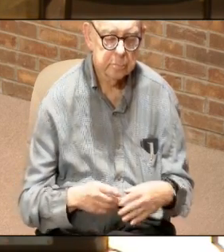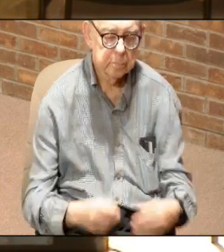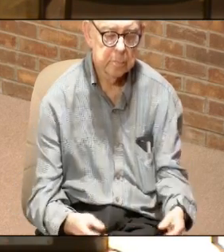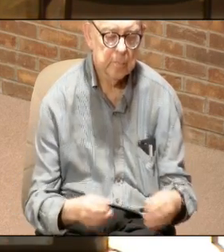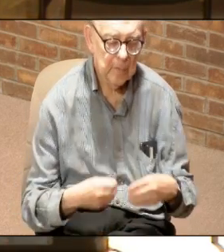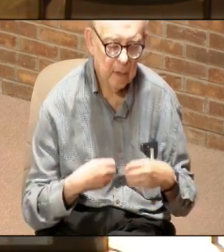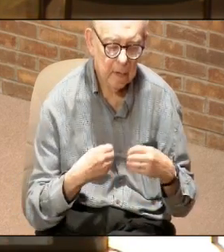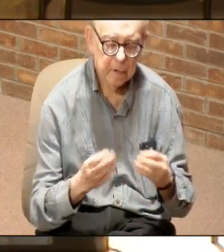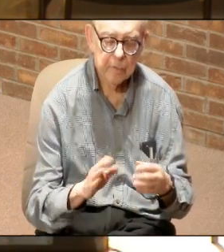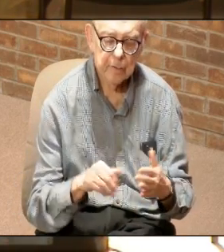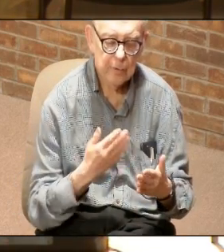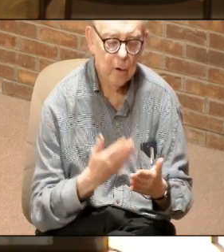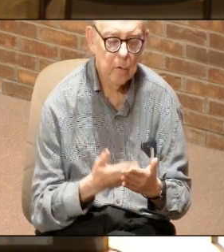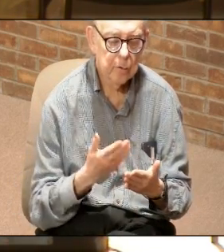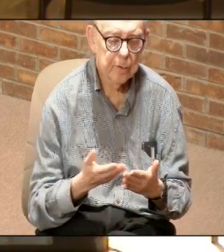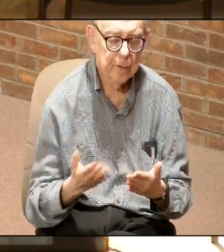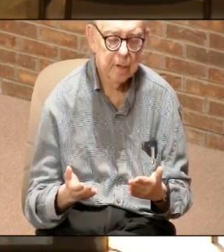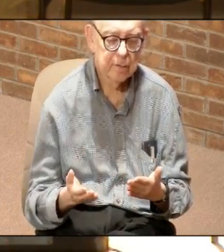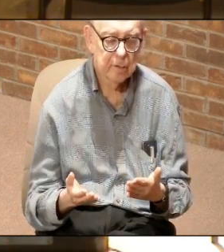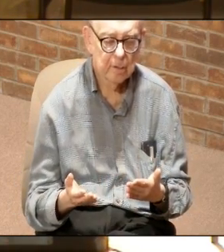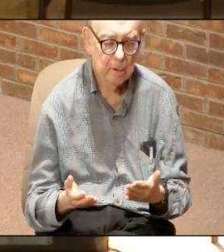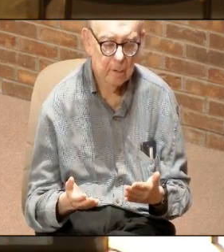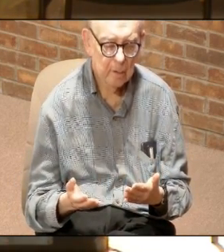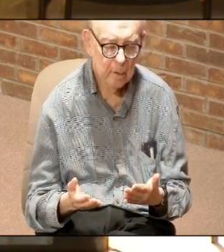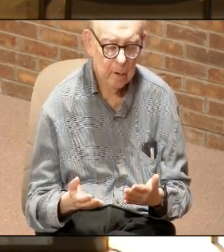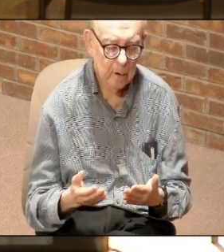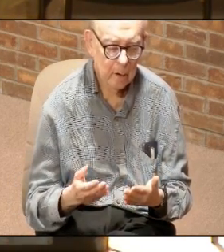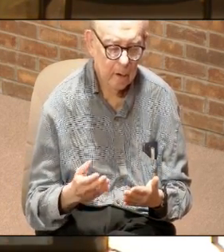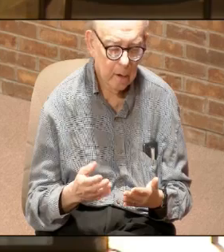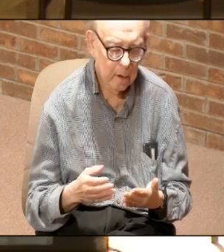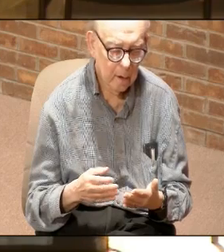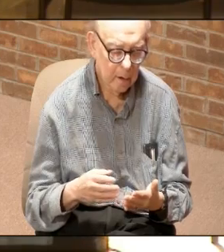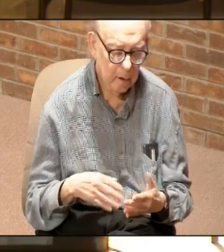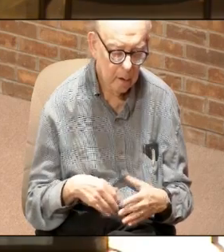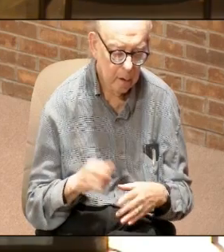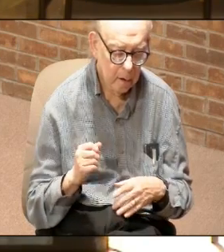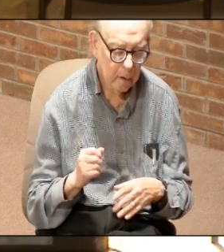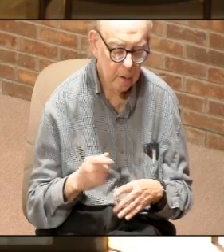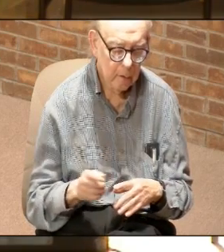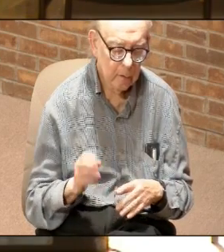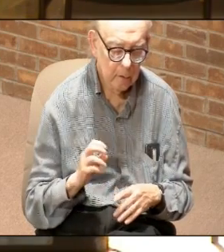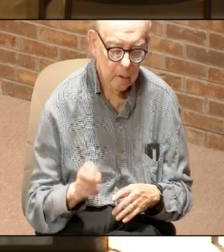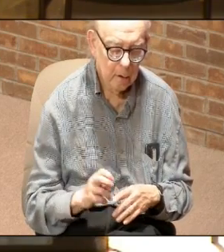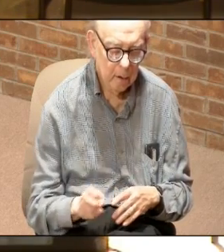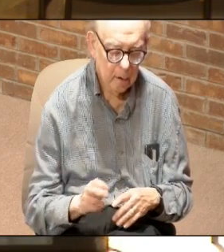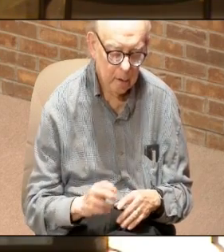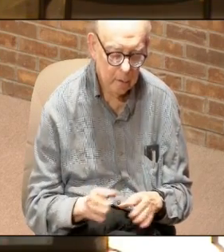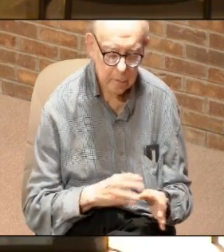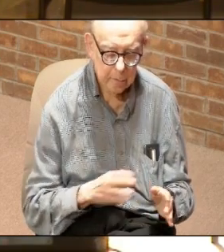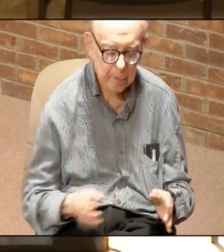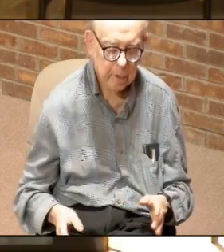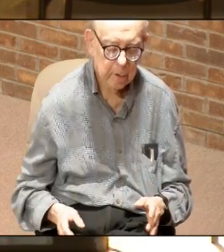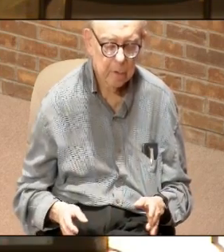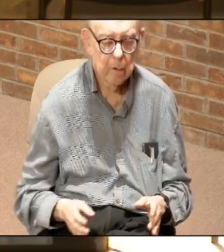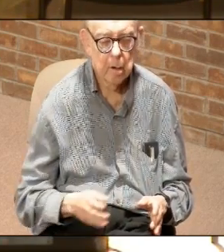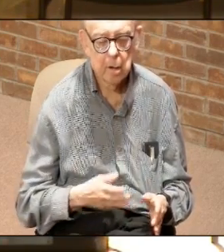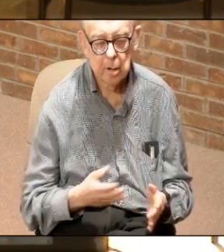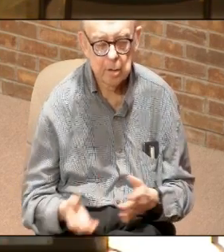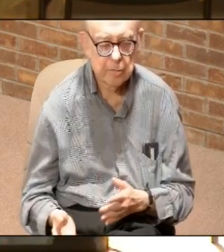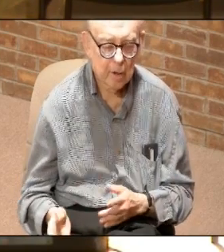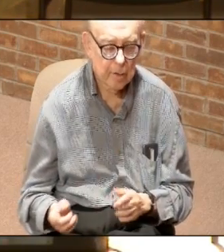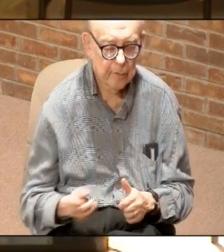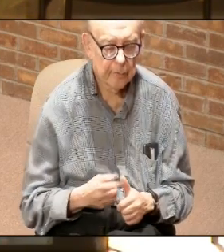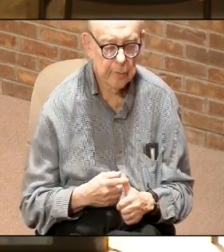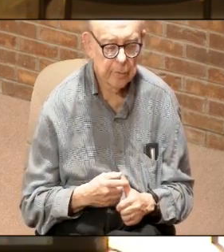all good things. He says, the Magi traveled for miles to bring the Christ child the first Christmas